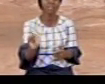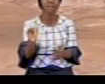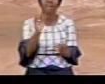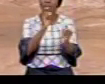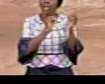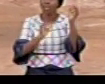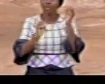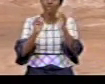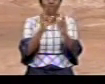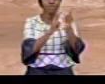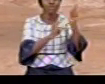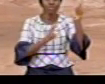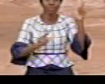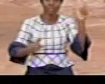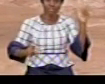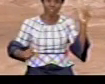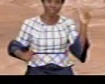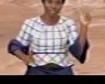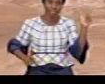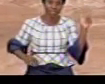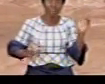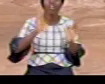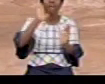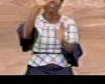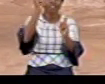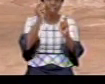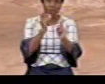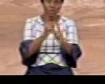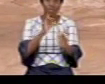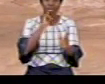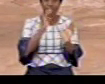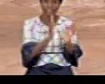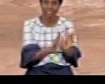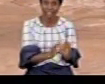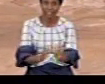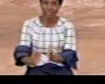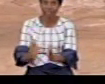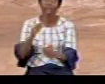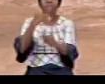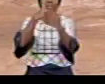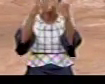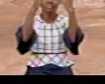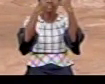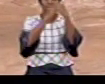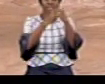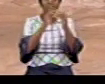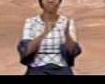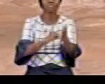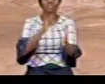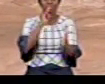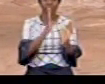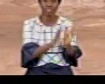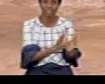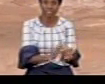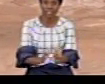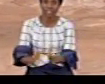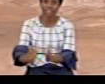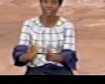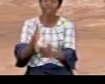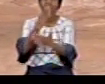and ever, O Lord, thy word is settled in heaven, it